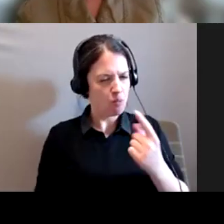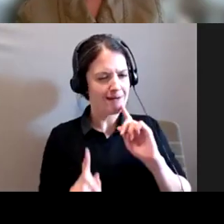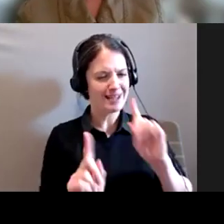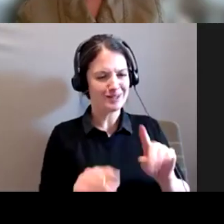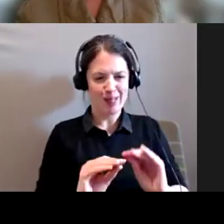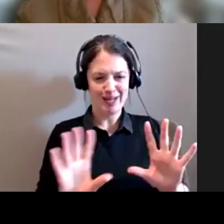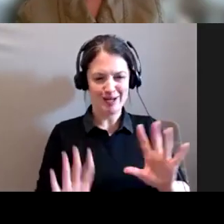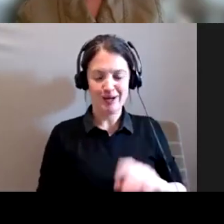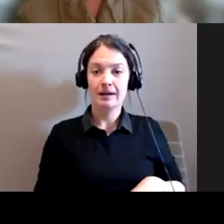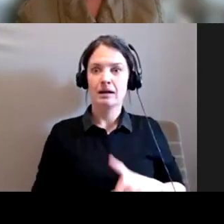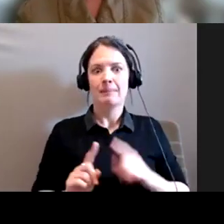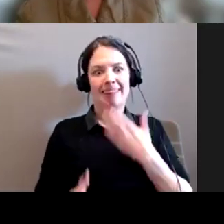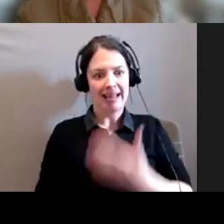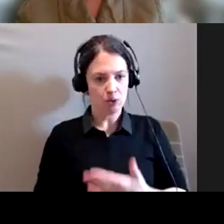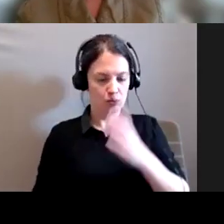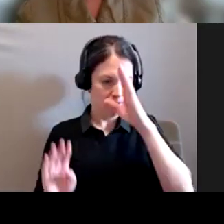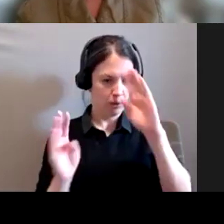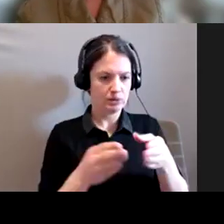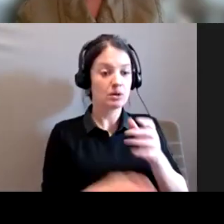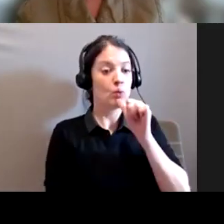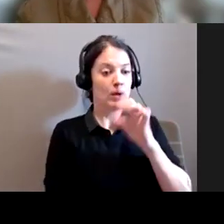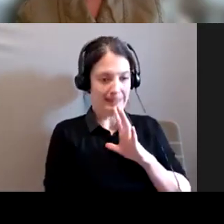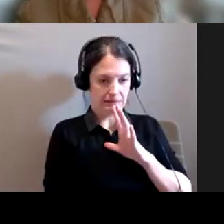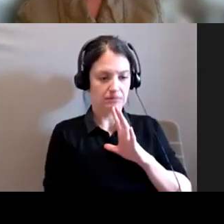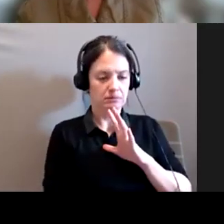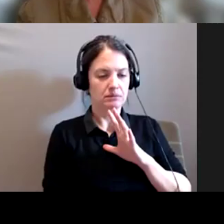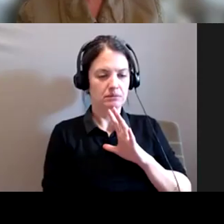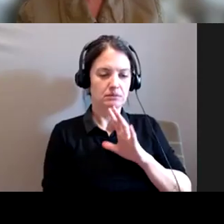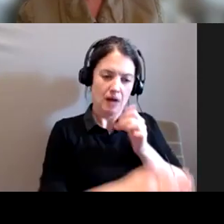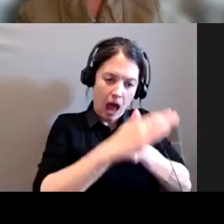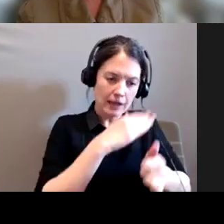on women in the context of gender-based violence.